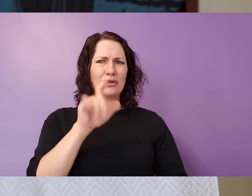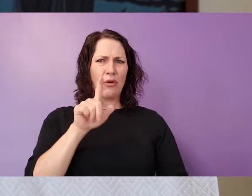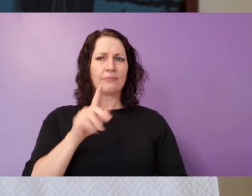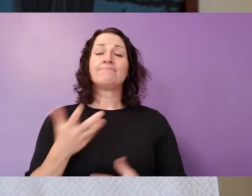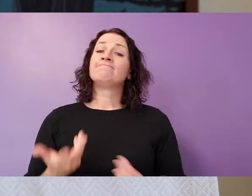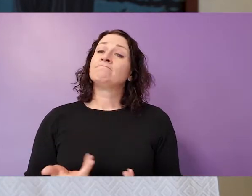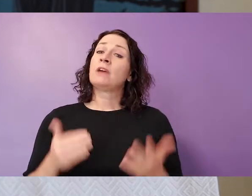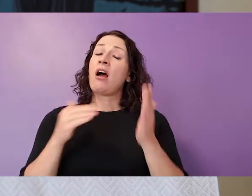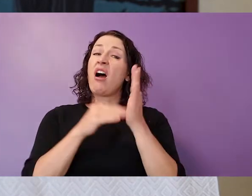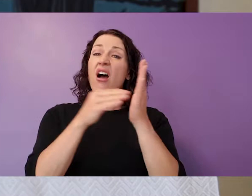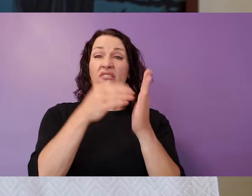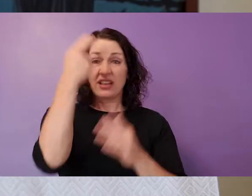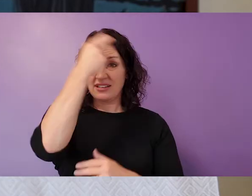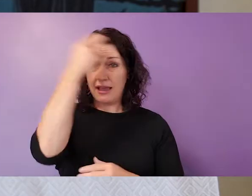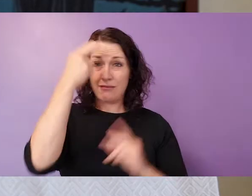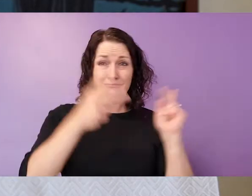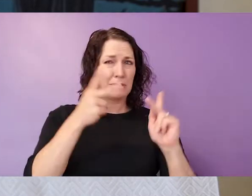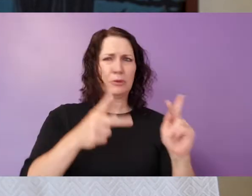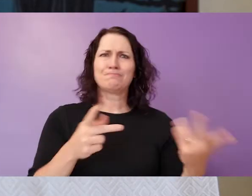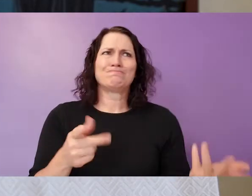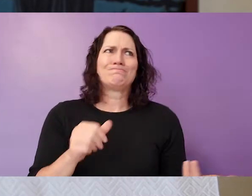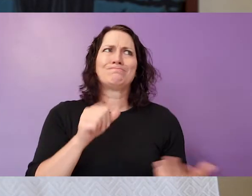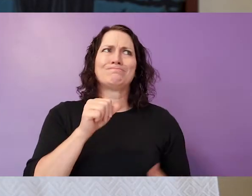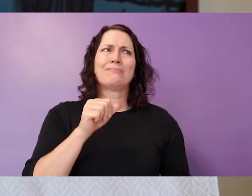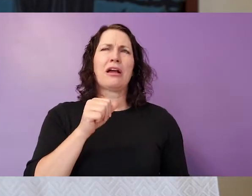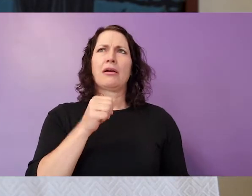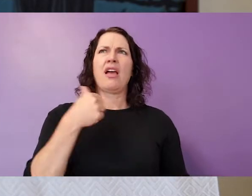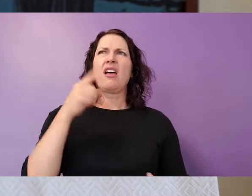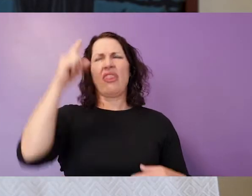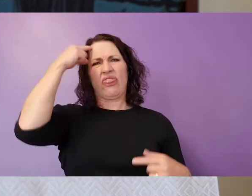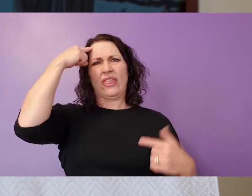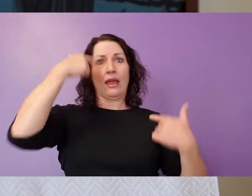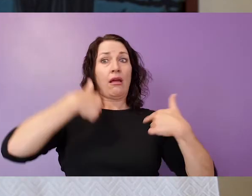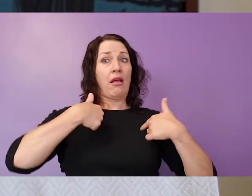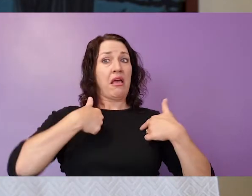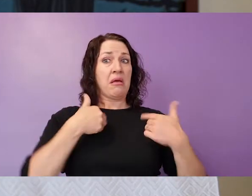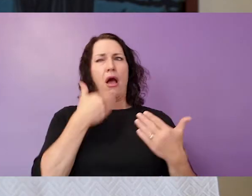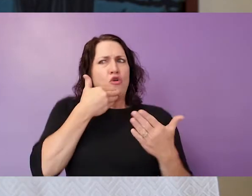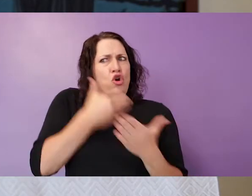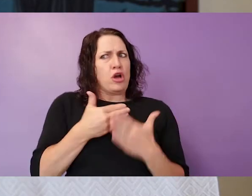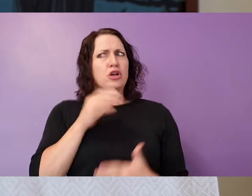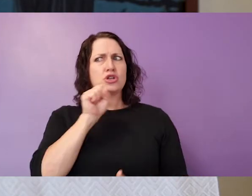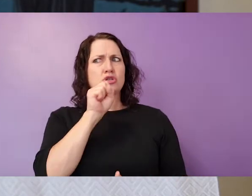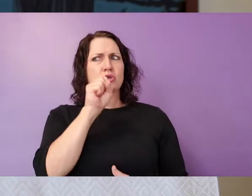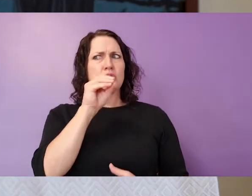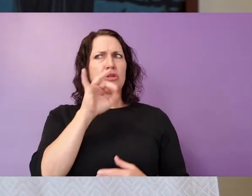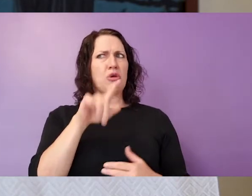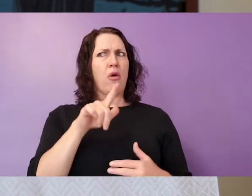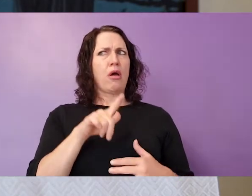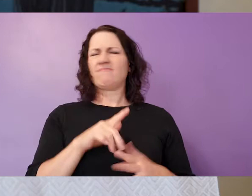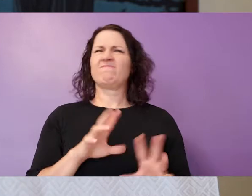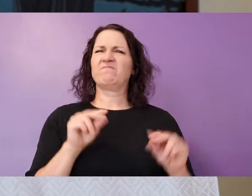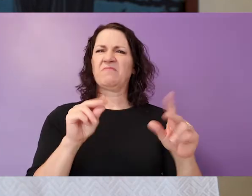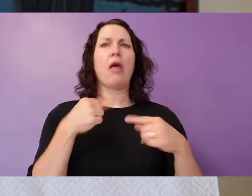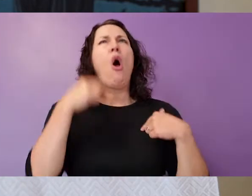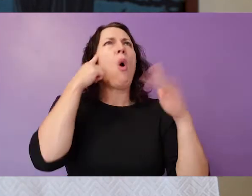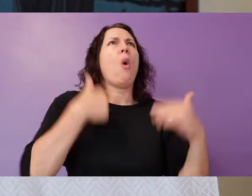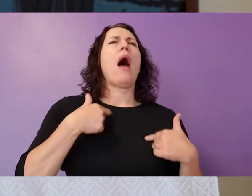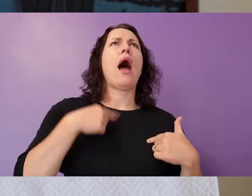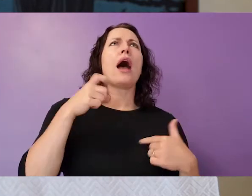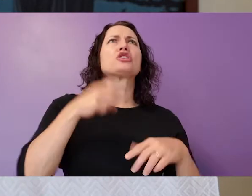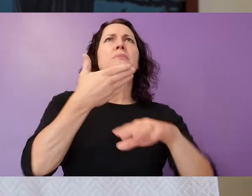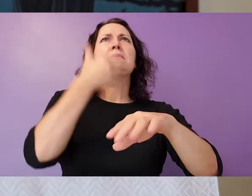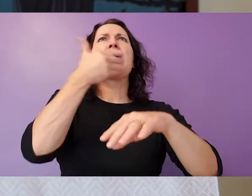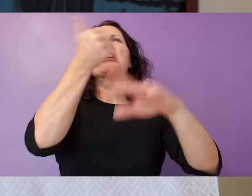Most Catholics cannot admit or accept that they're good soil. They could be better, of course, they could be better. So